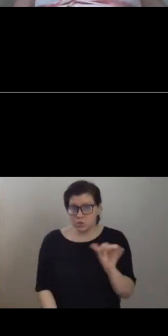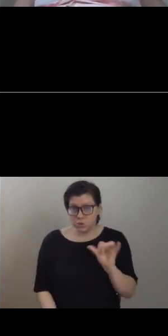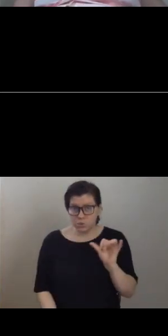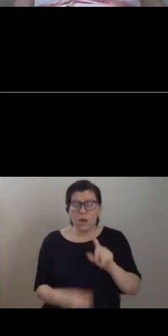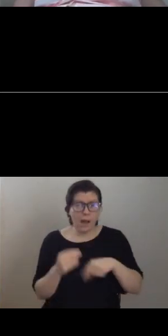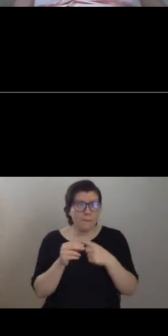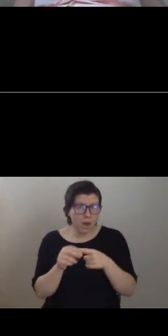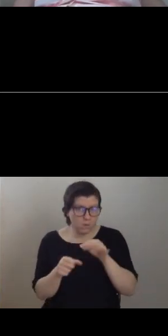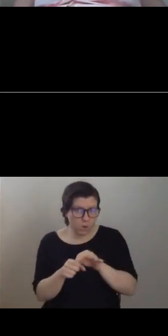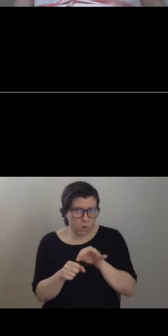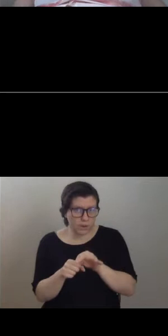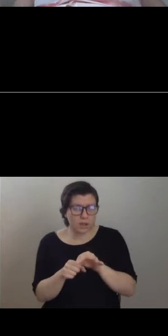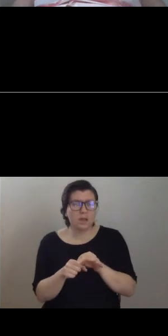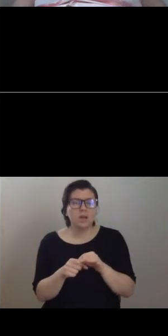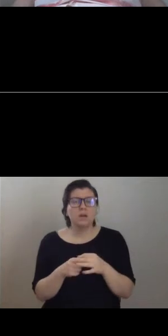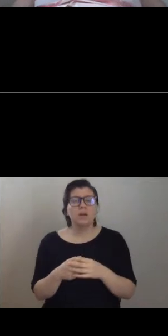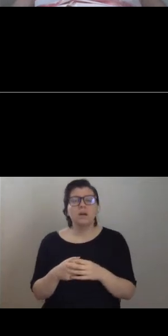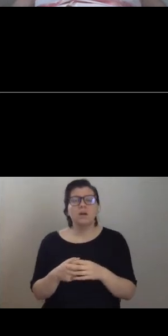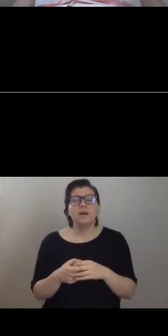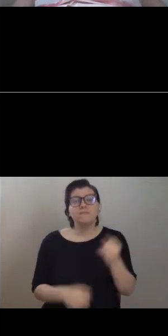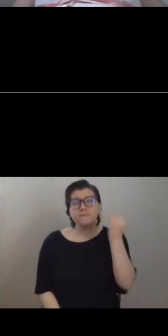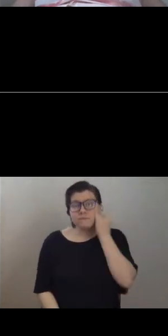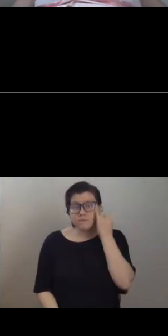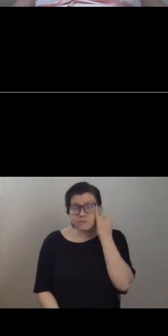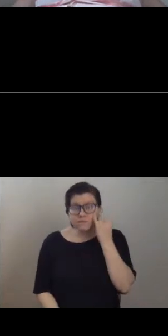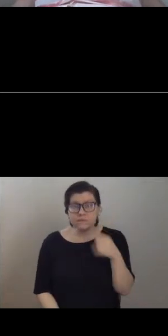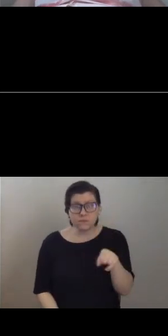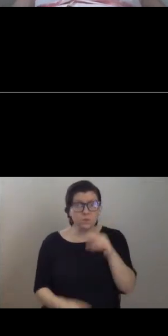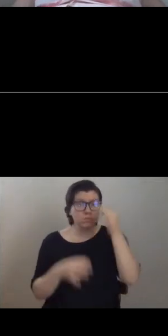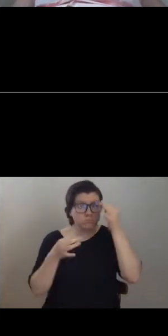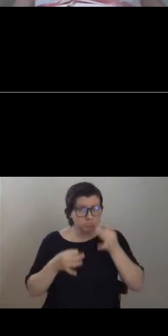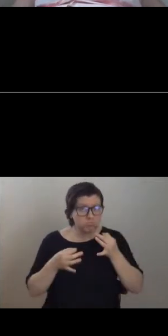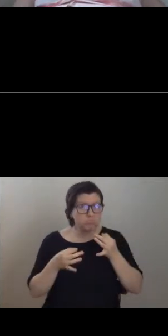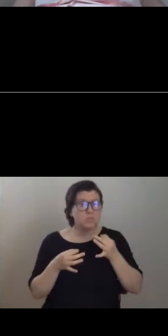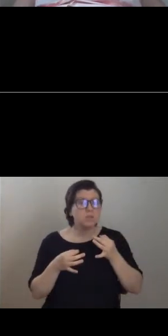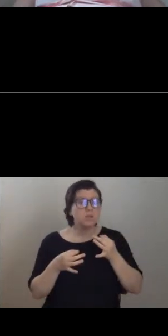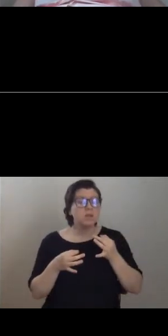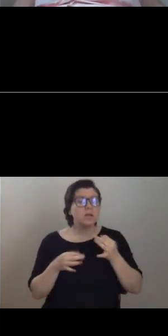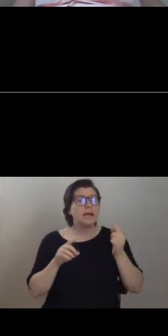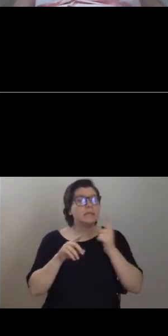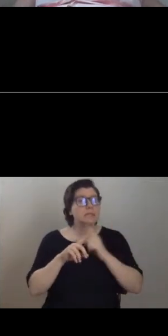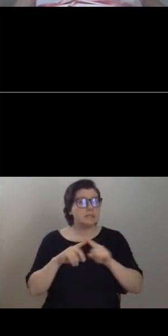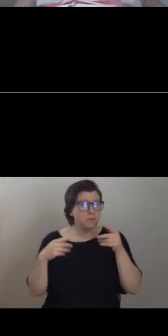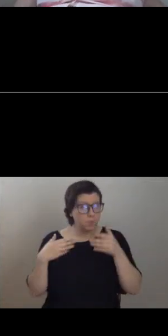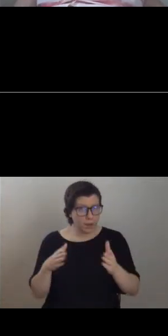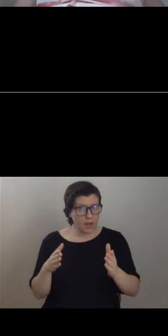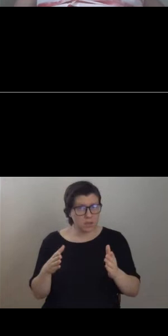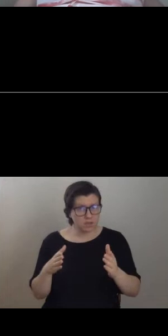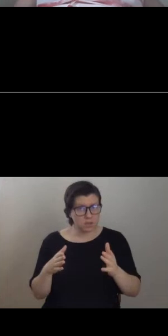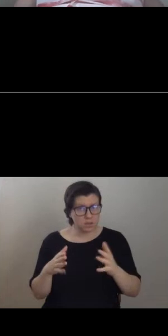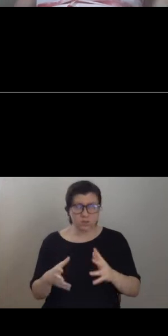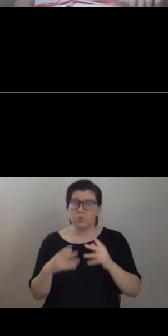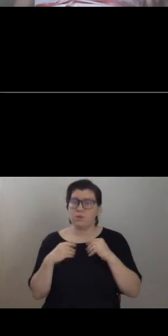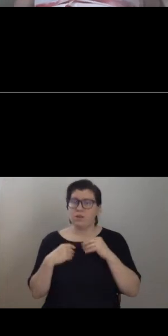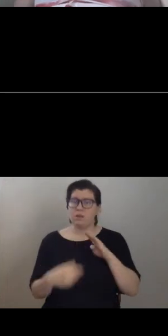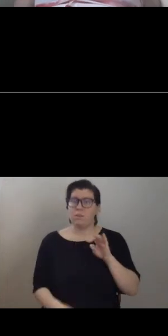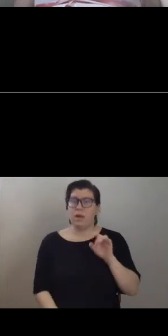voting is that if you choose, there's different ways you can get your ballot. If